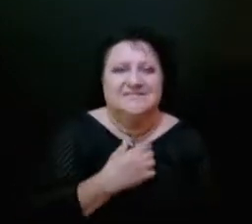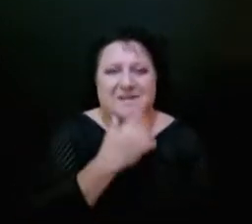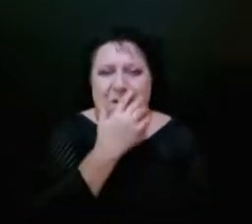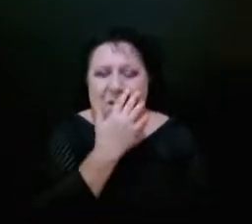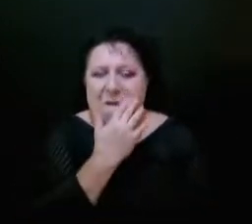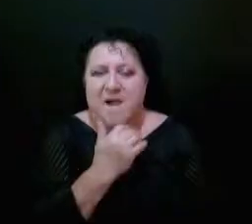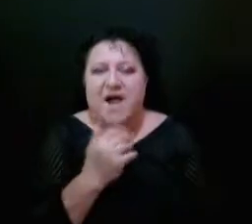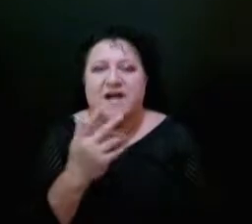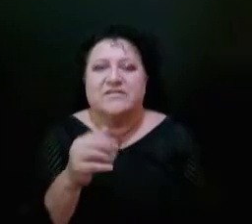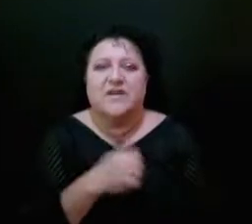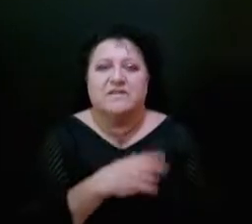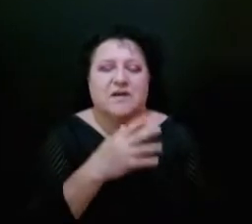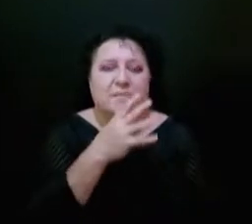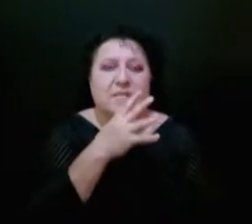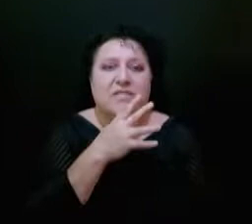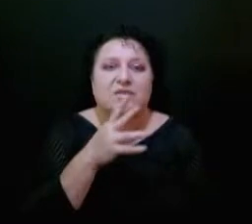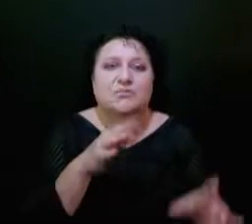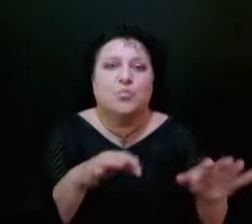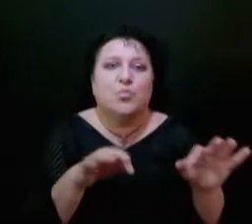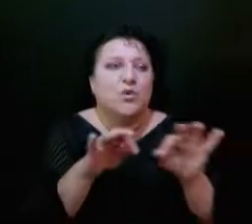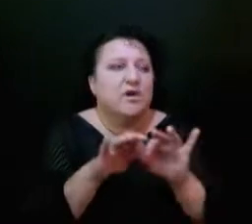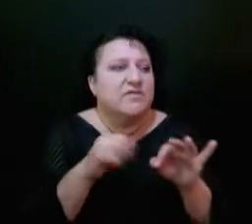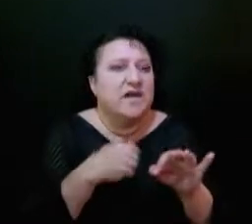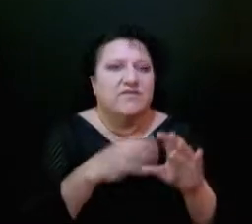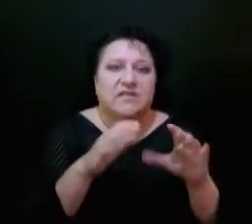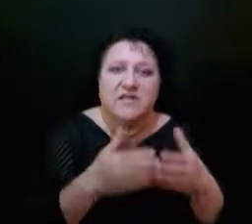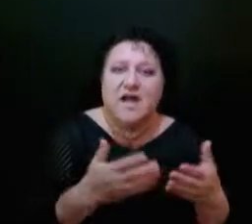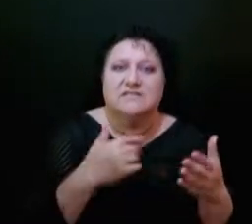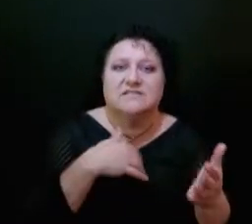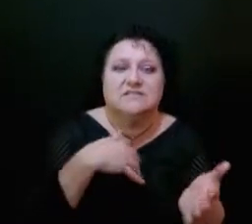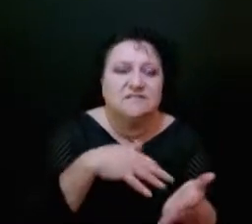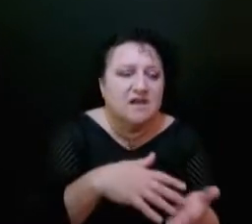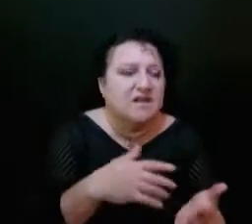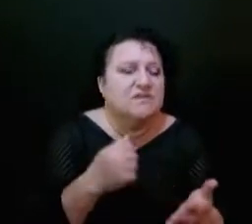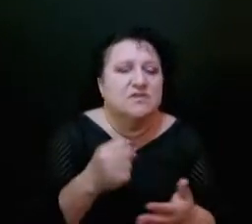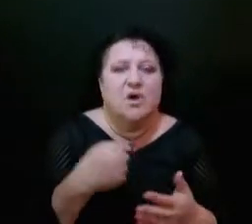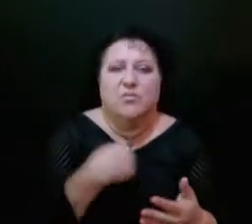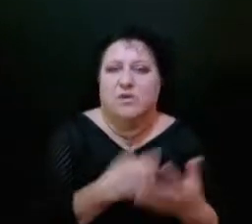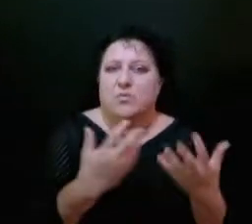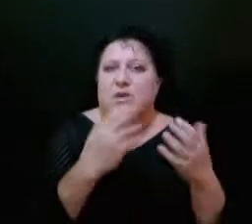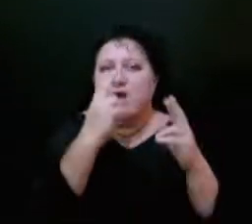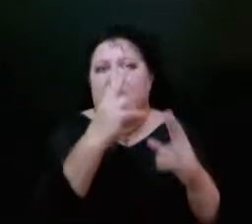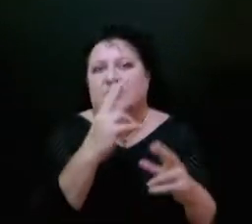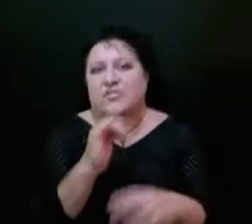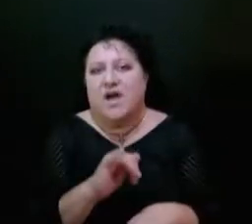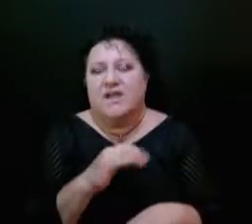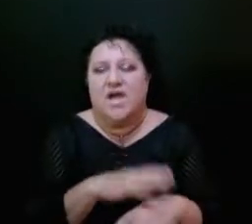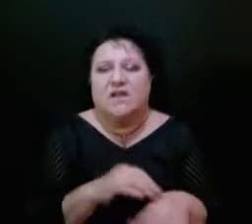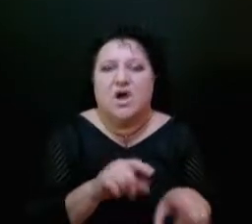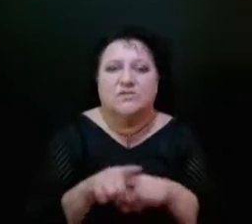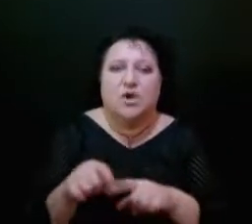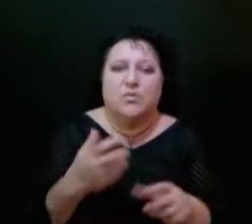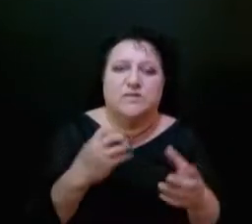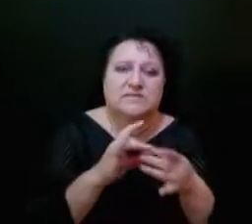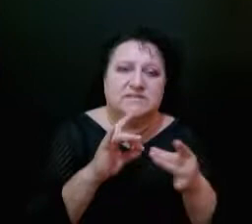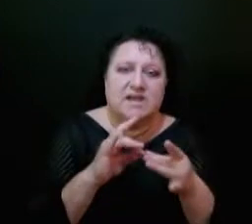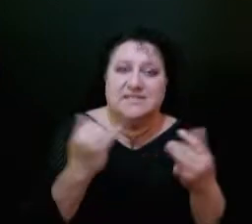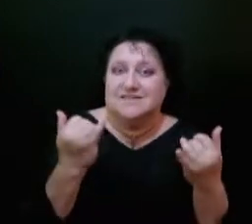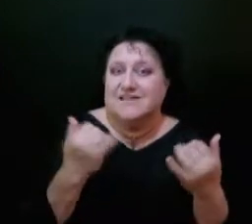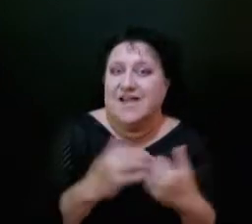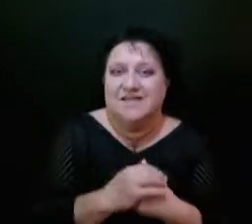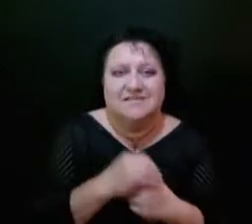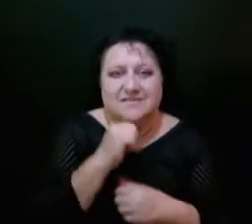And mothers are worthy of a class and a study. And so we want to honor that. And I also want to say that today is not going to be